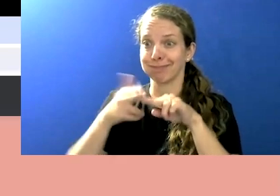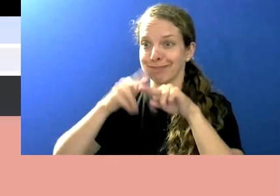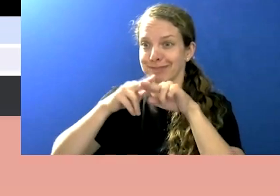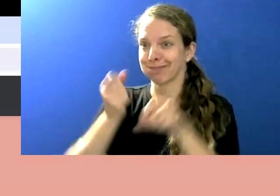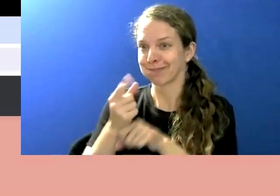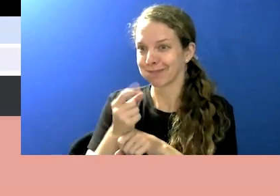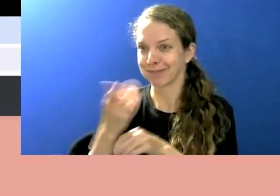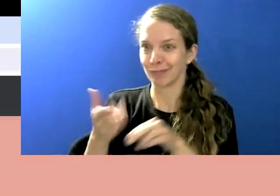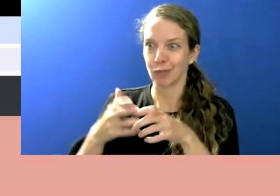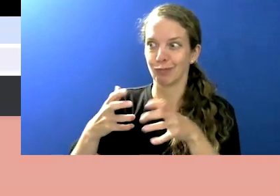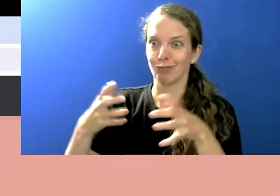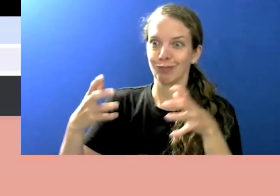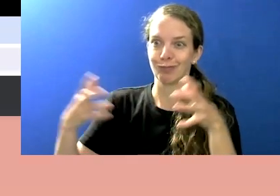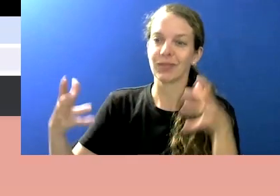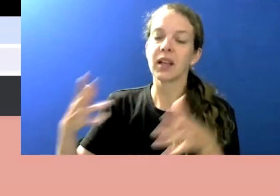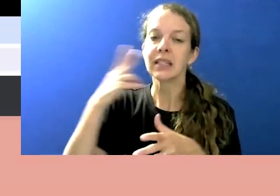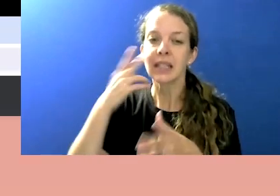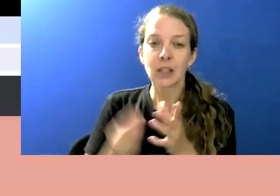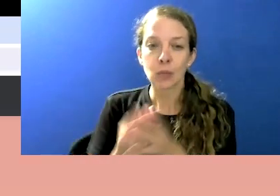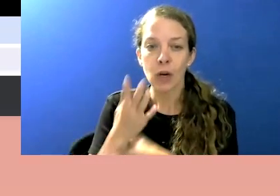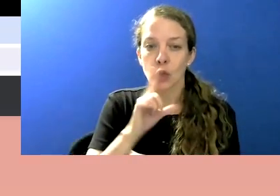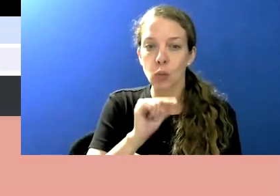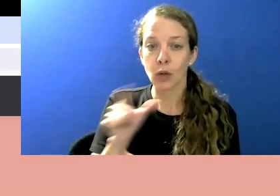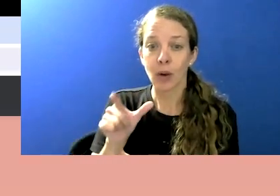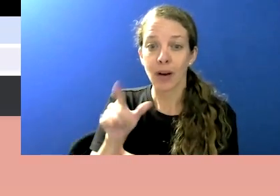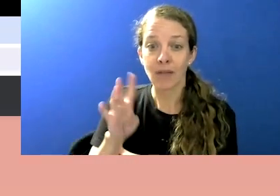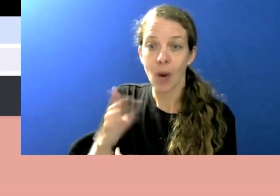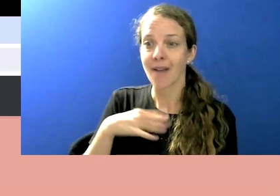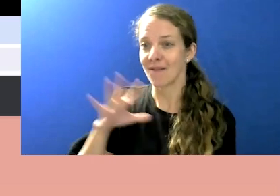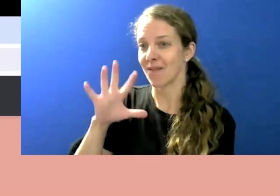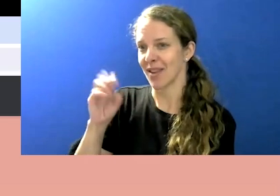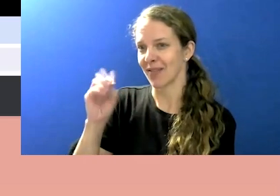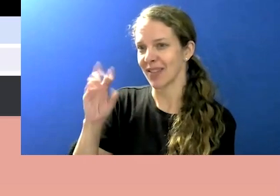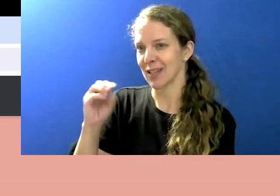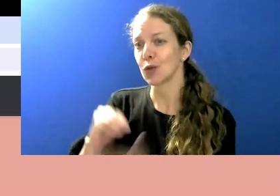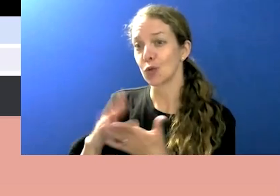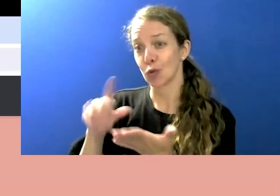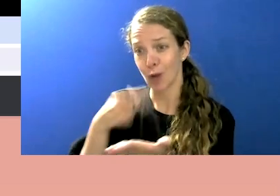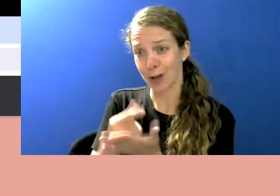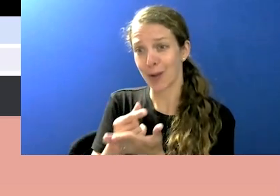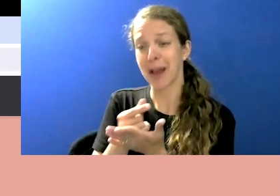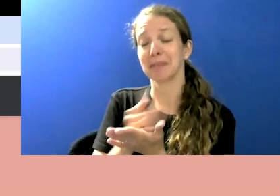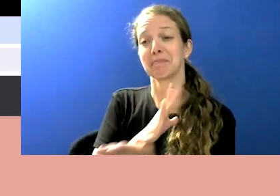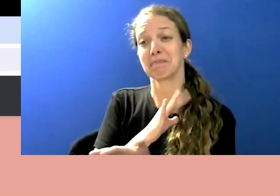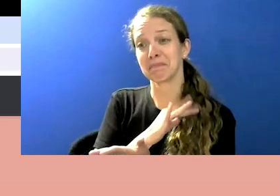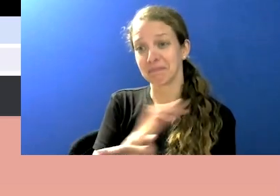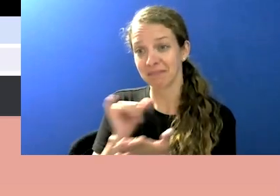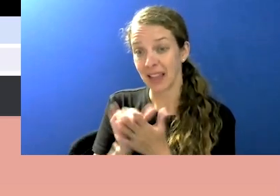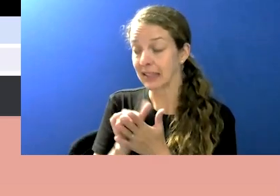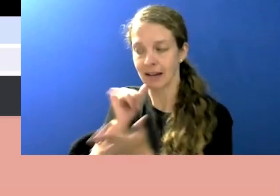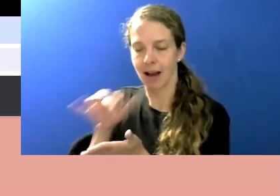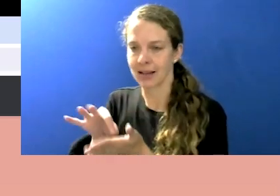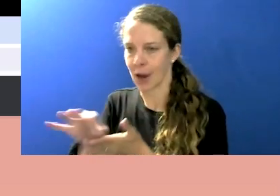years. And as you can see, in the spring of 2024, we have 50 students graduated. That's not counting the